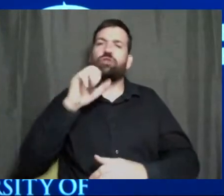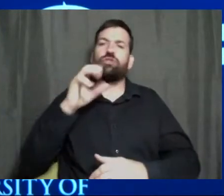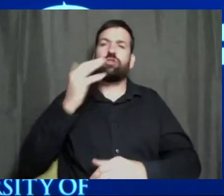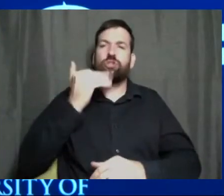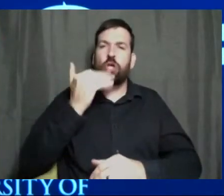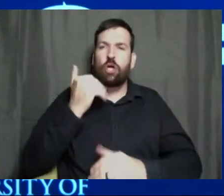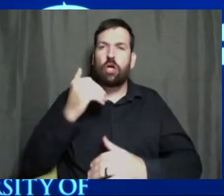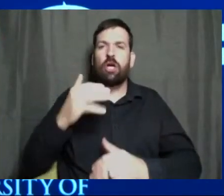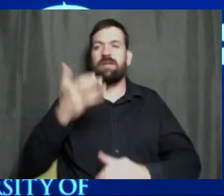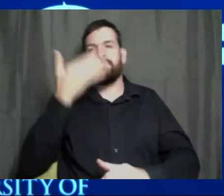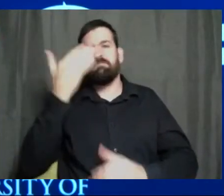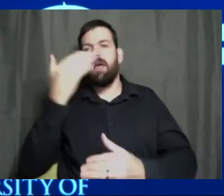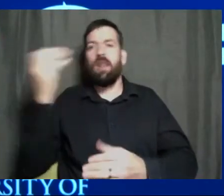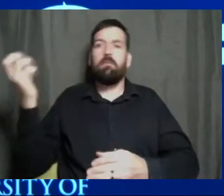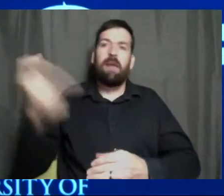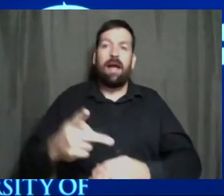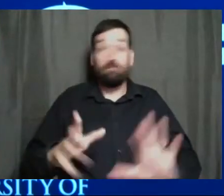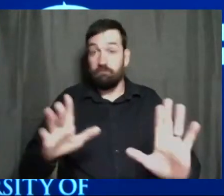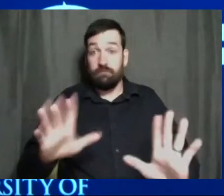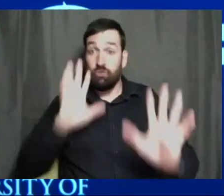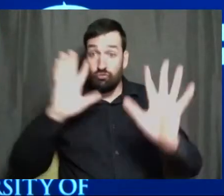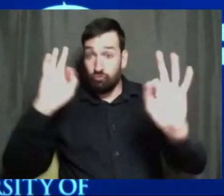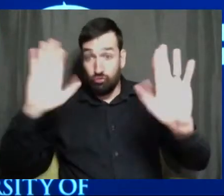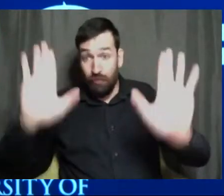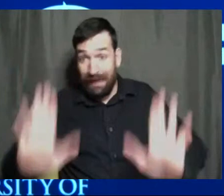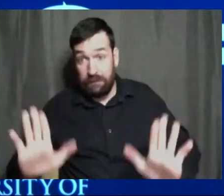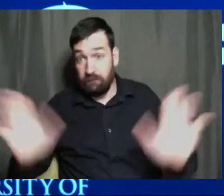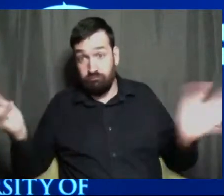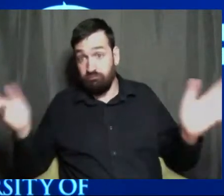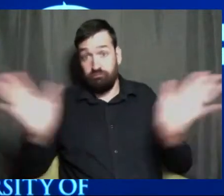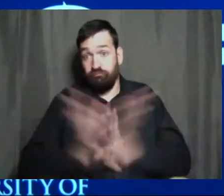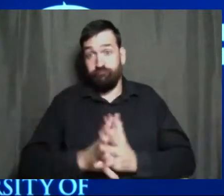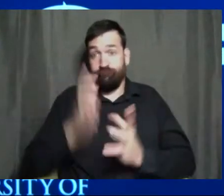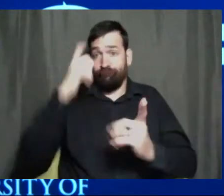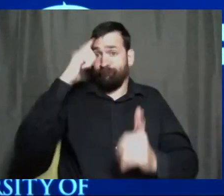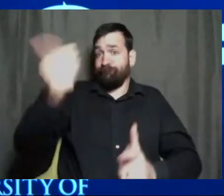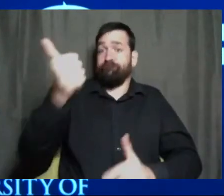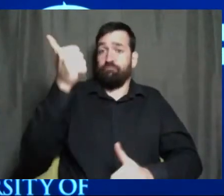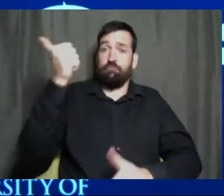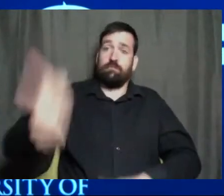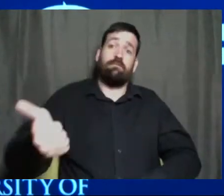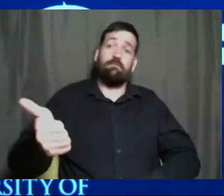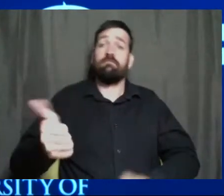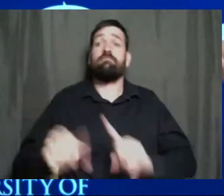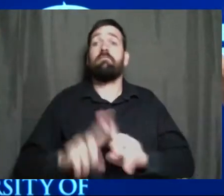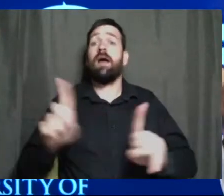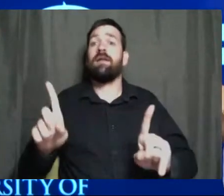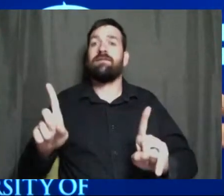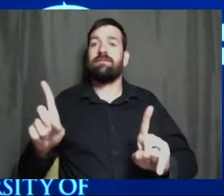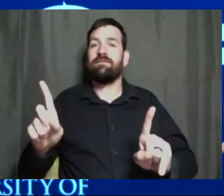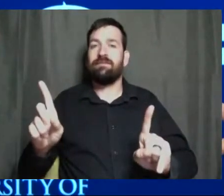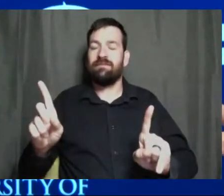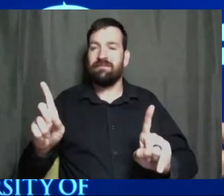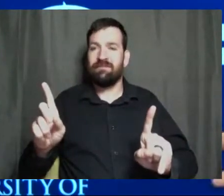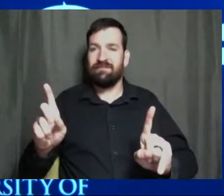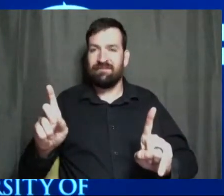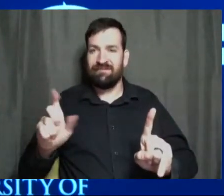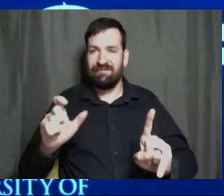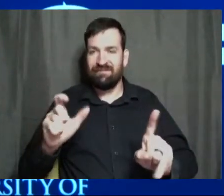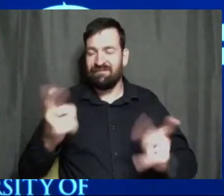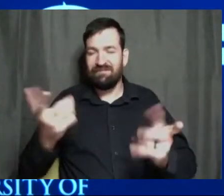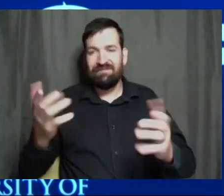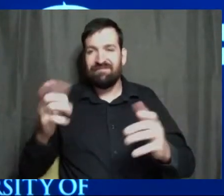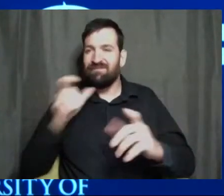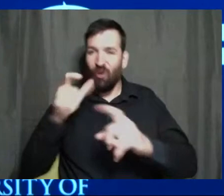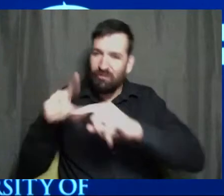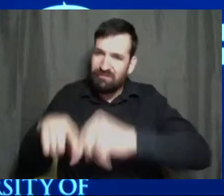smell back. Well, great. I'm glad it worked for you. But the don't count on it. Exactly. The basis